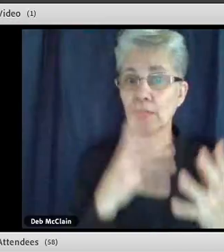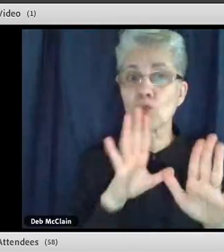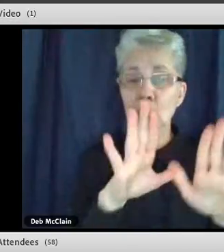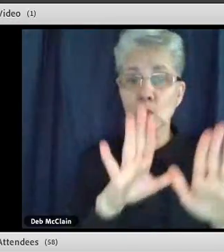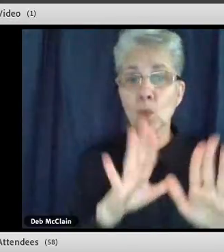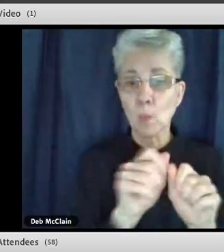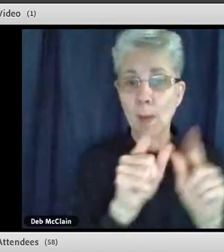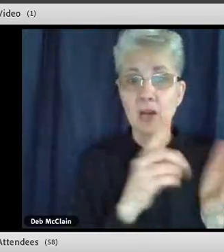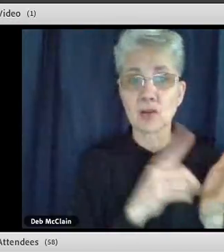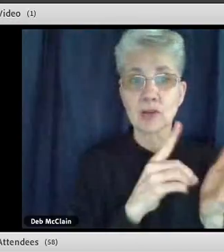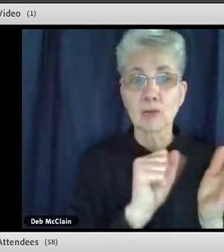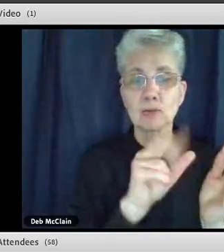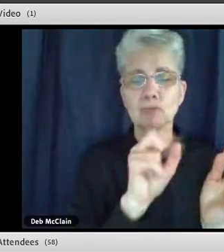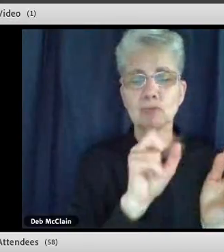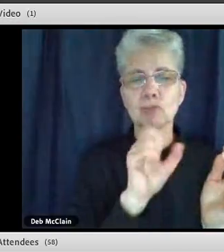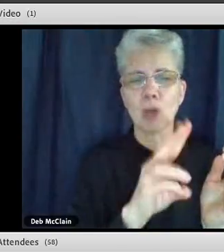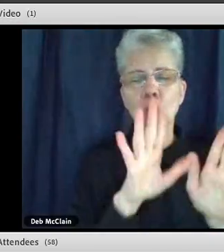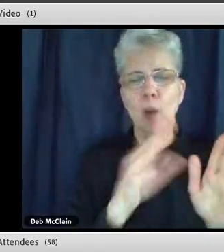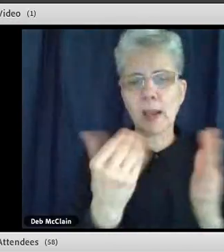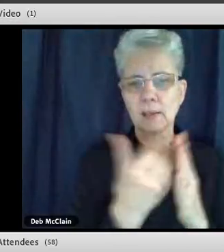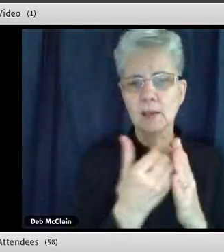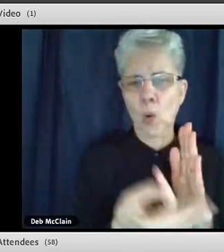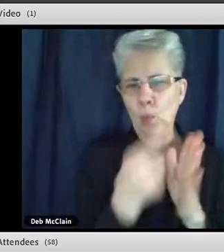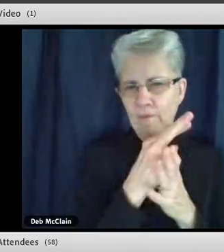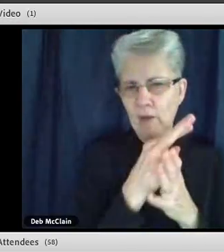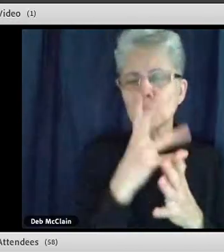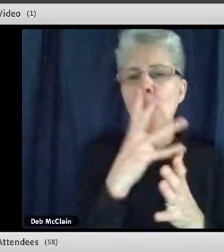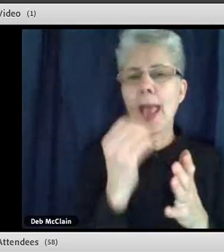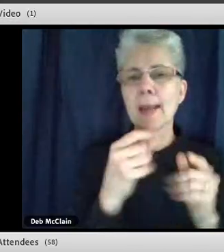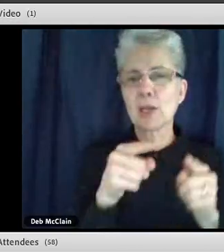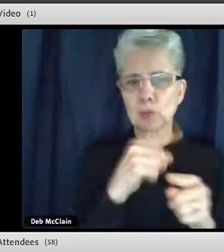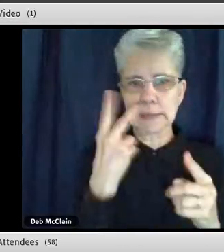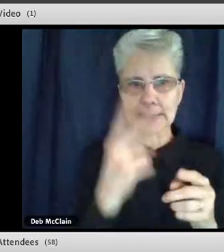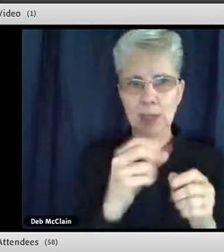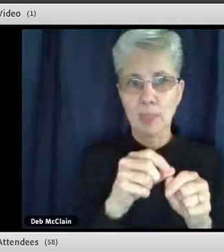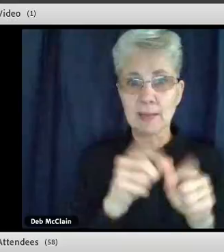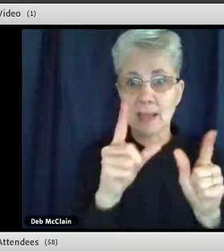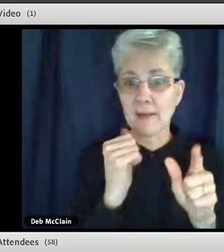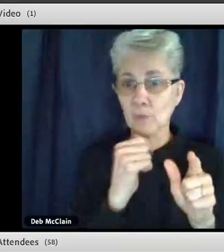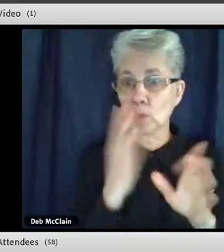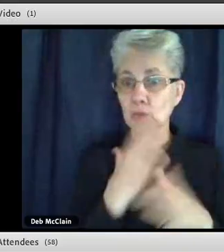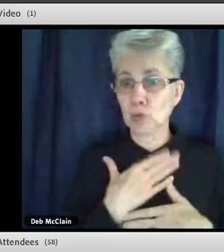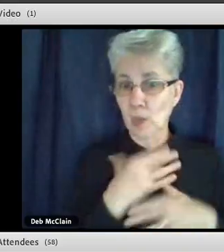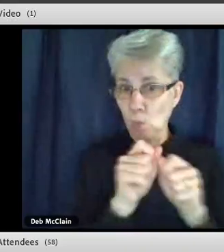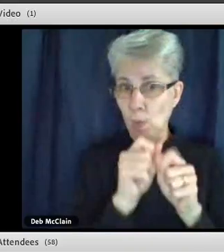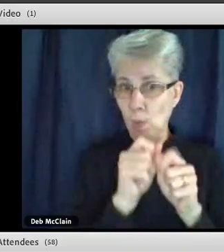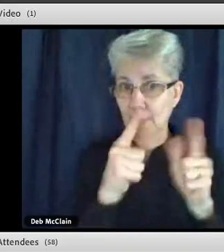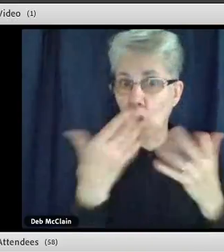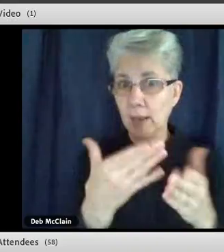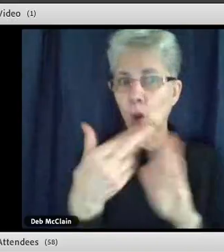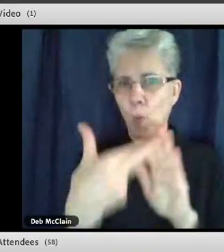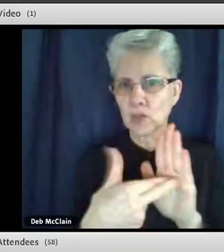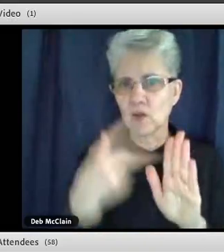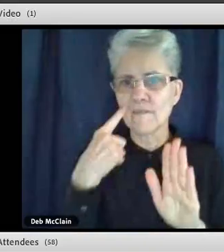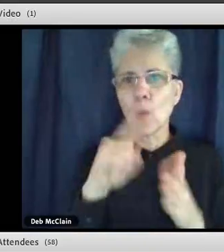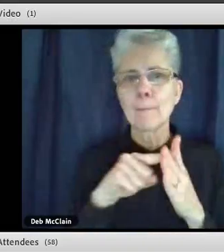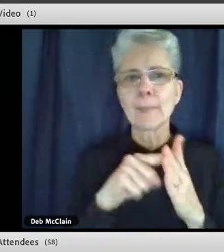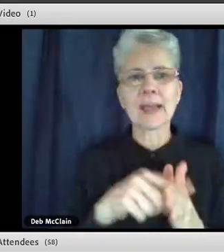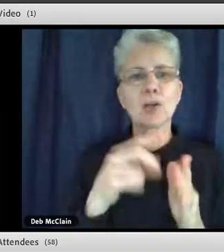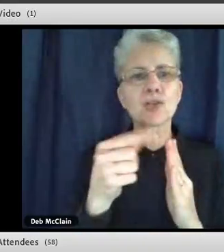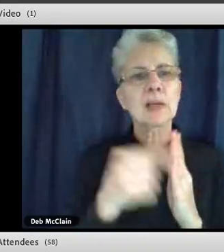Dr. Snow. It was a great refresher. And as you can see on the slide, if you enjoyed this webinar, please register for Beginner's Guide to